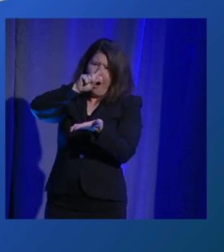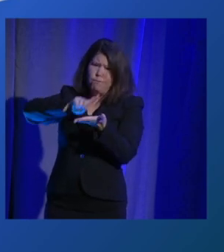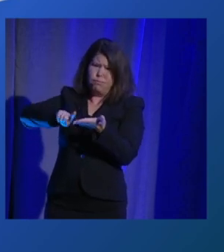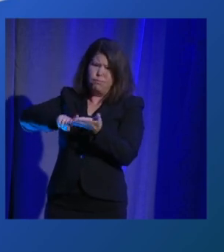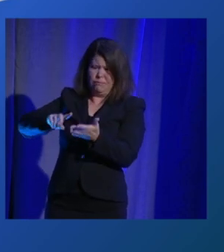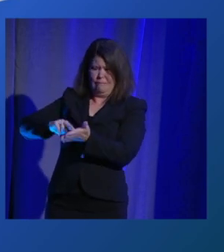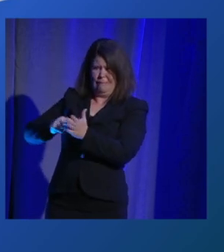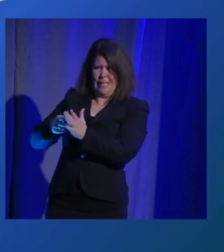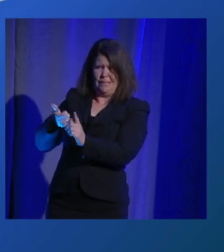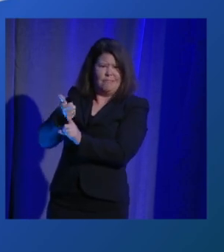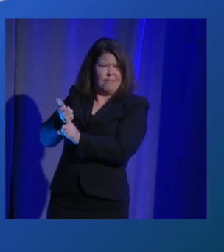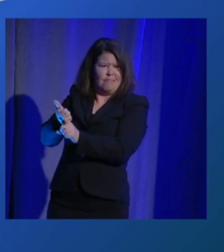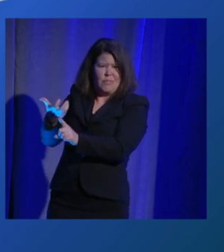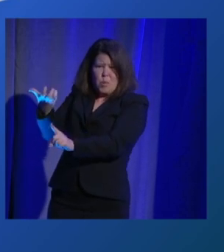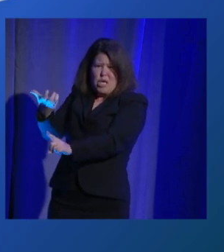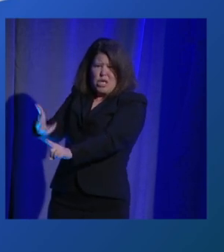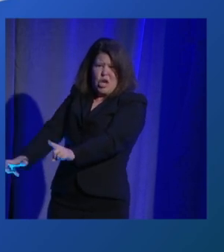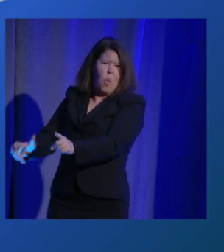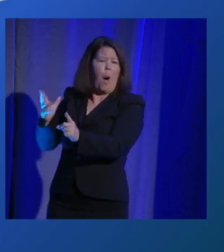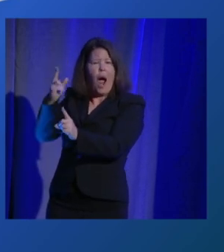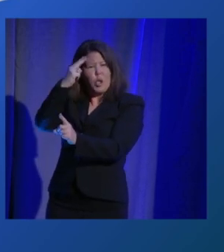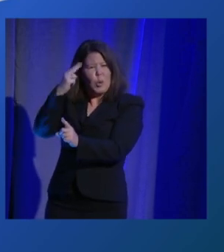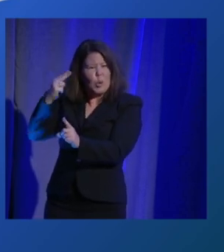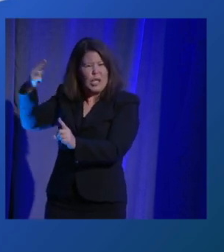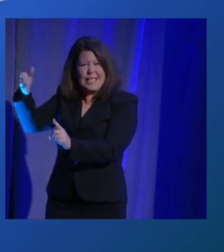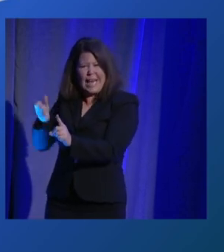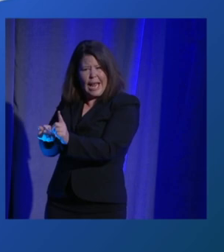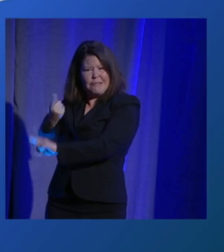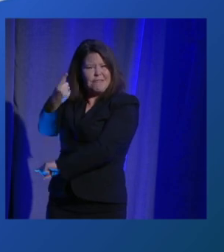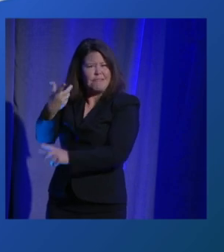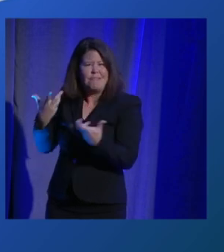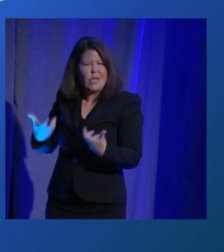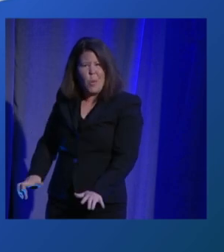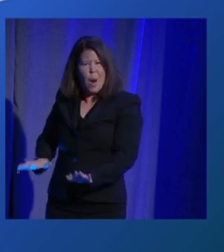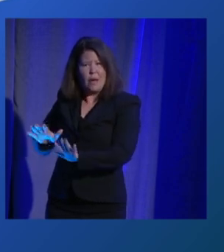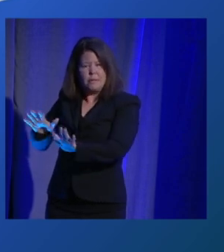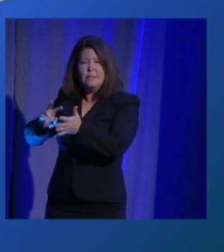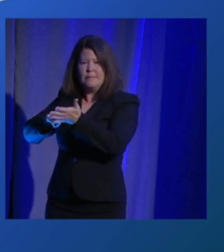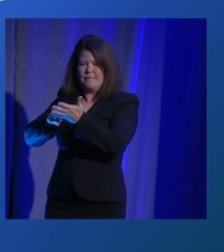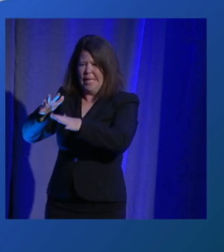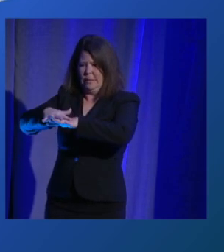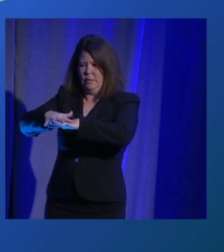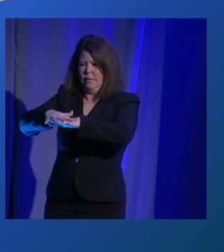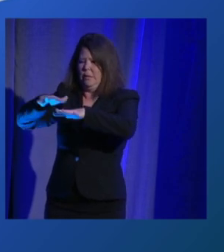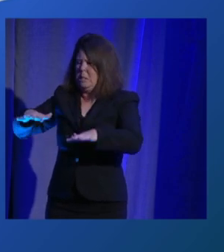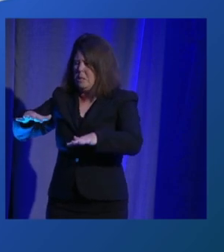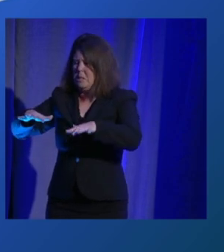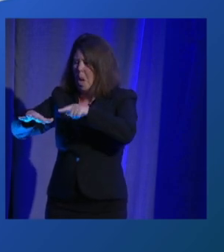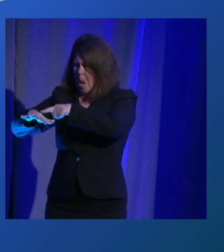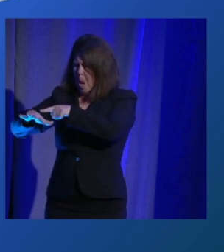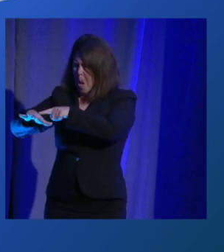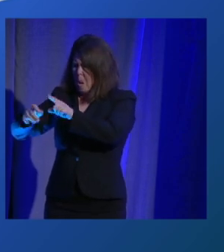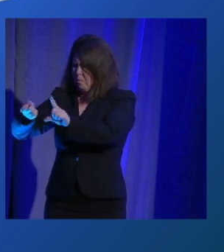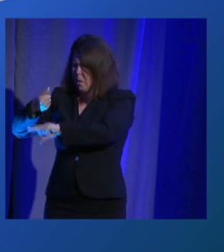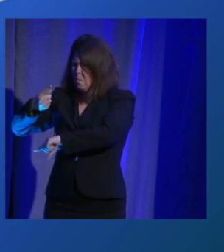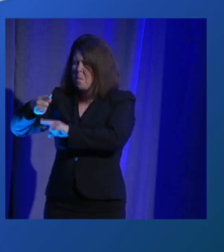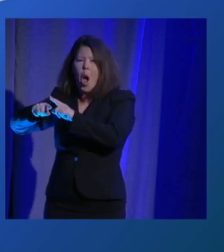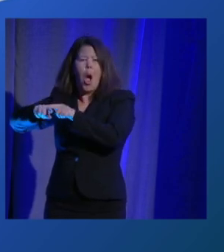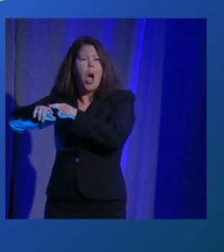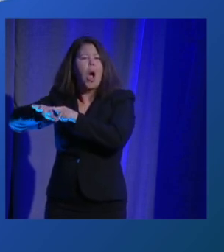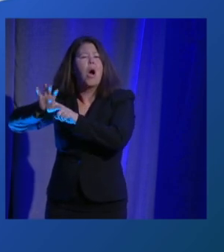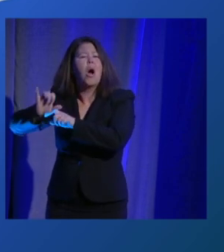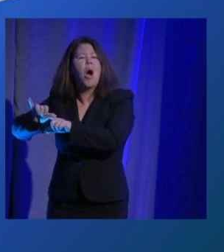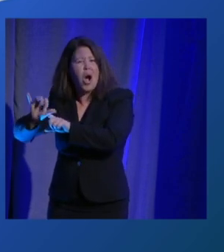hallucinate what we should be doing is taking those hallucinations as solution potential set sets for